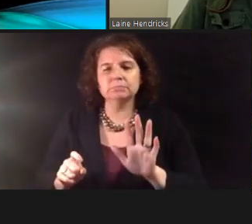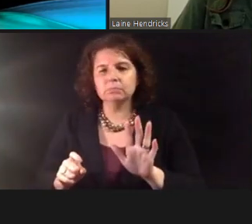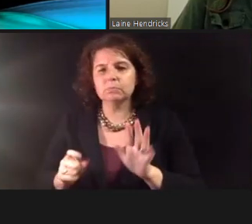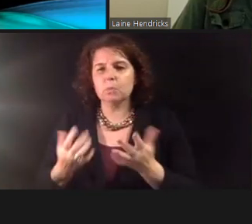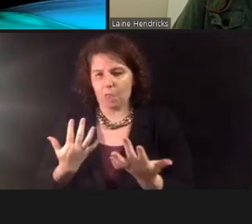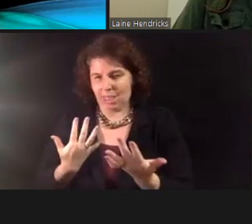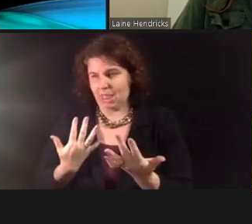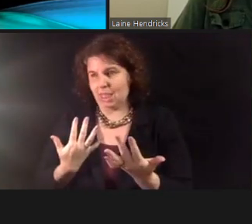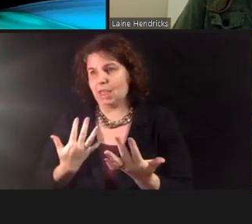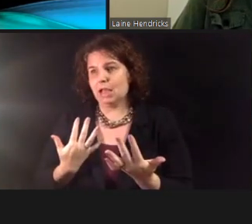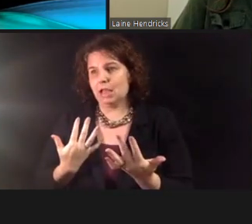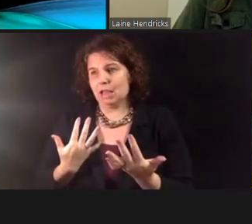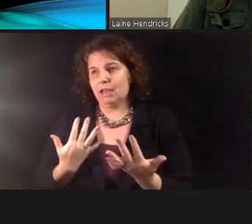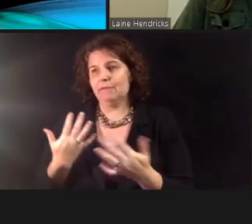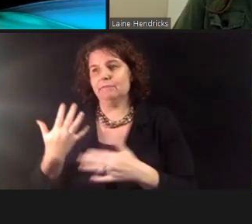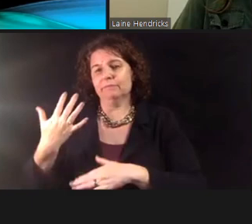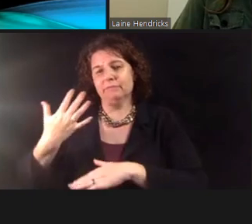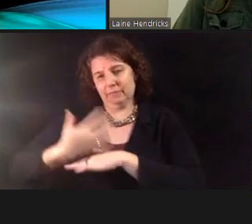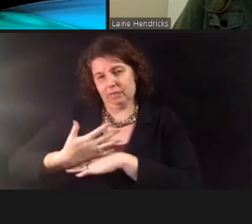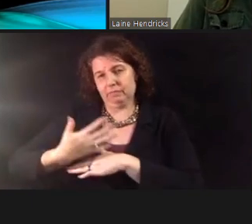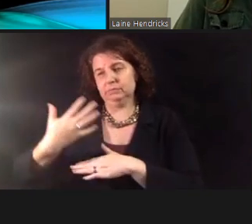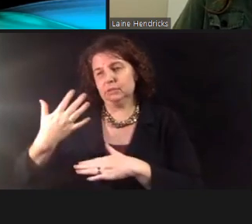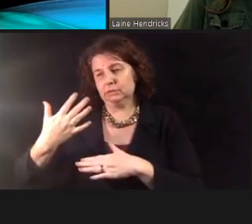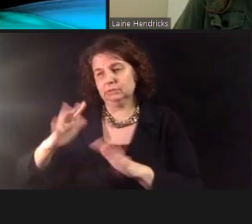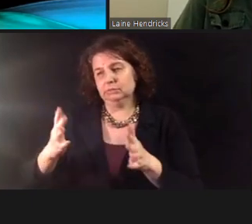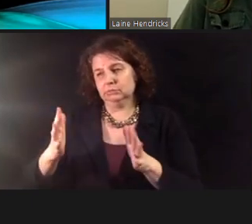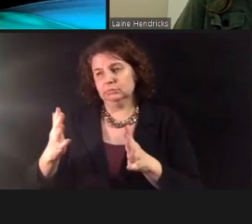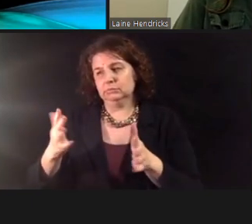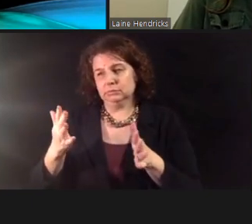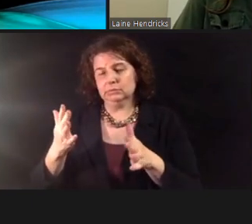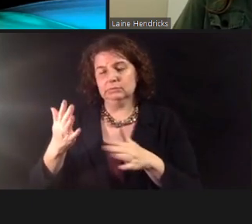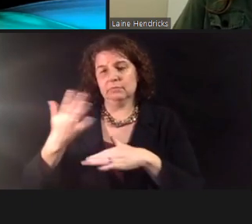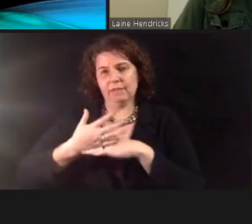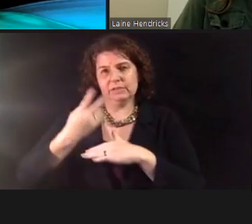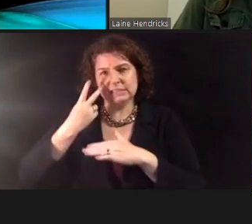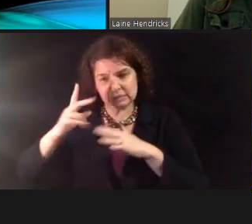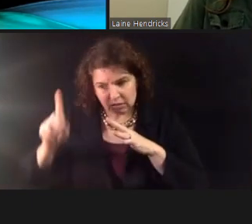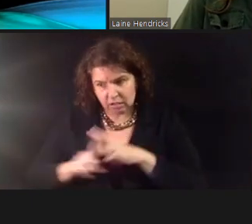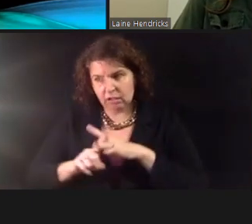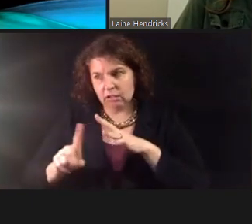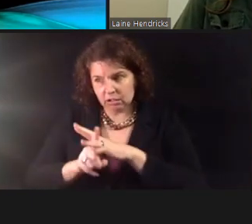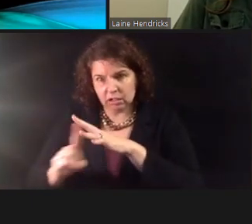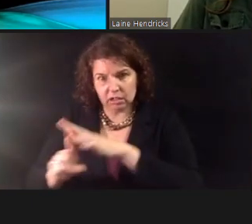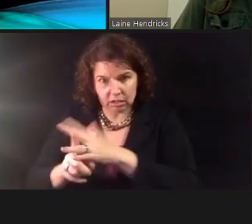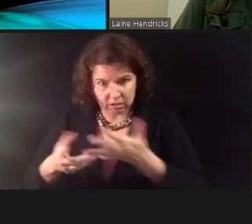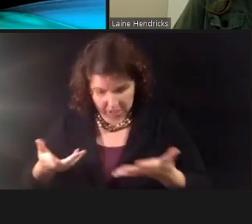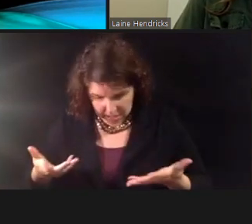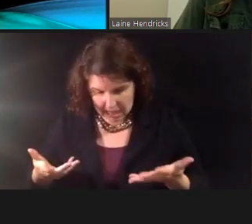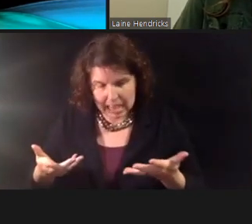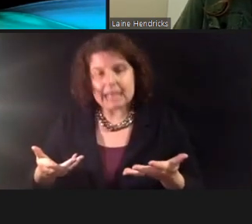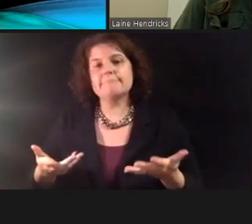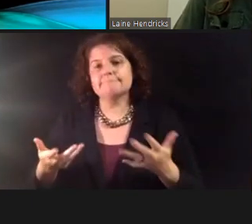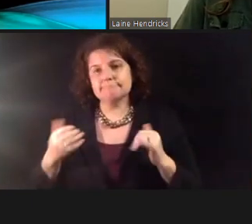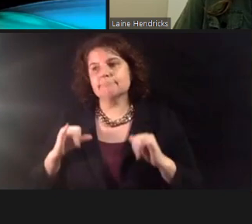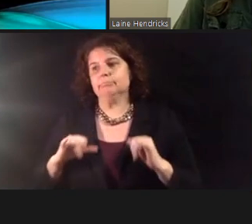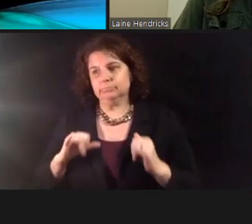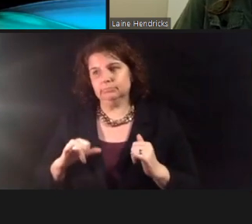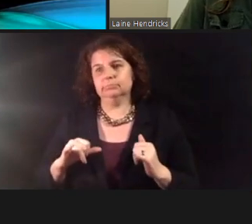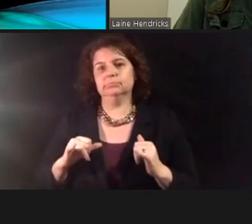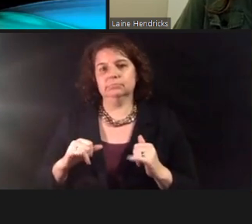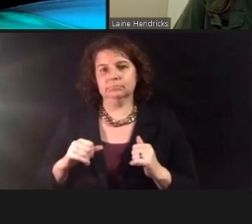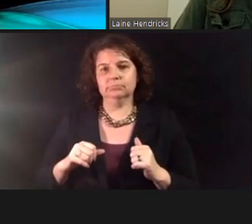7 days is kind of the earliest to determine whether or not that given exposure might have led to an infection, because it takes that